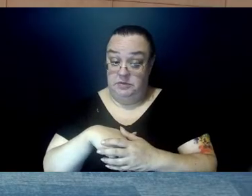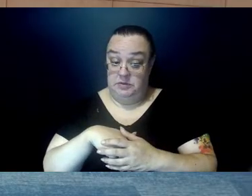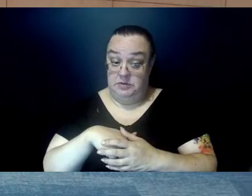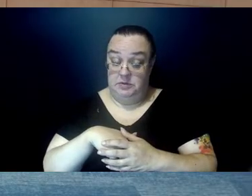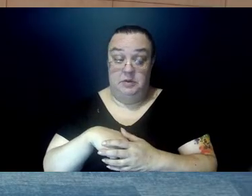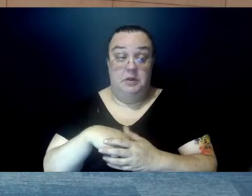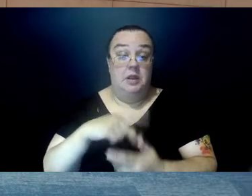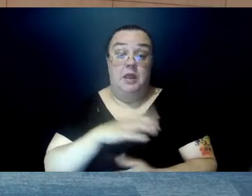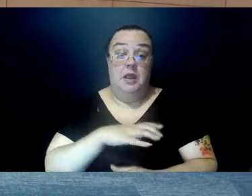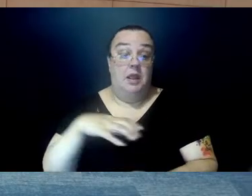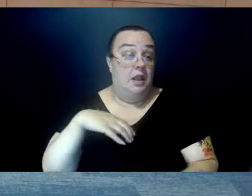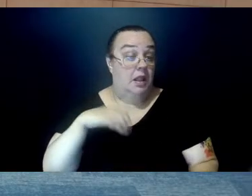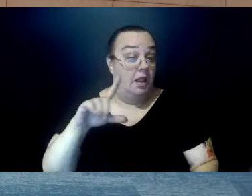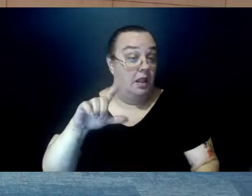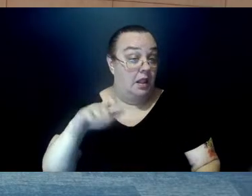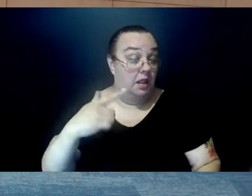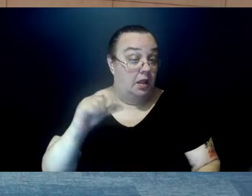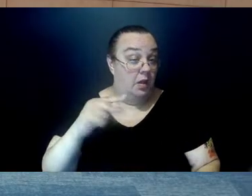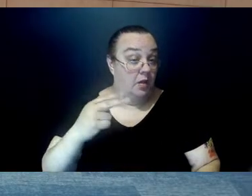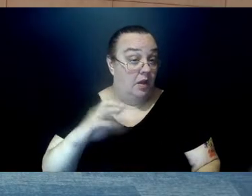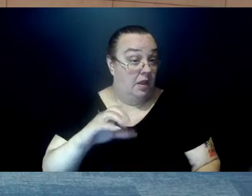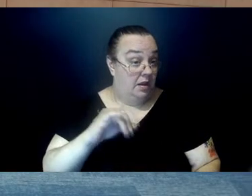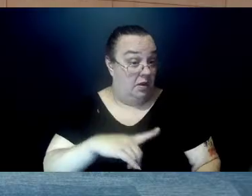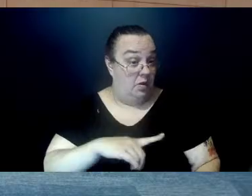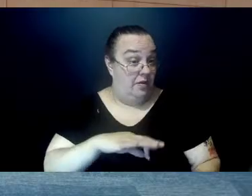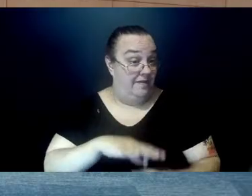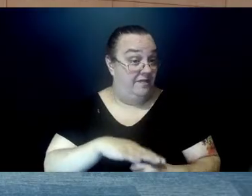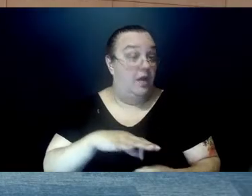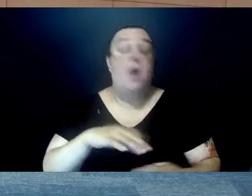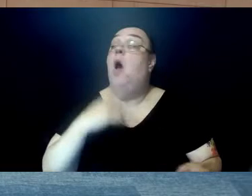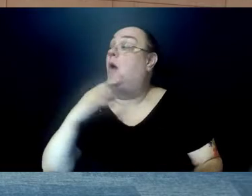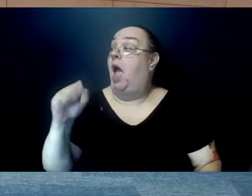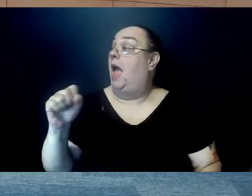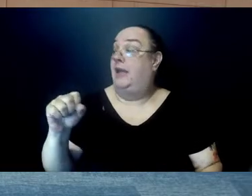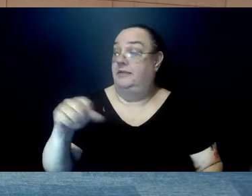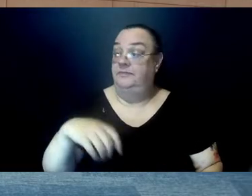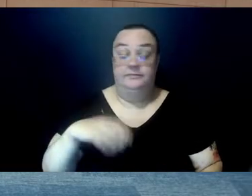Councilmember LeGloahec, did you register a vote? Aye.